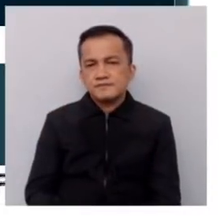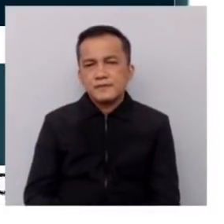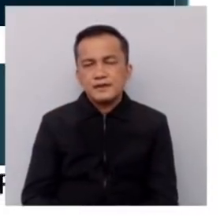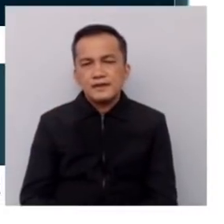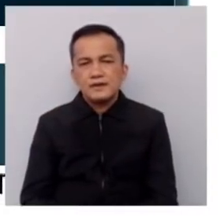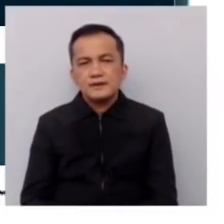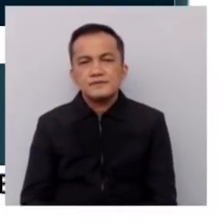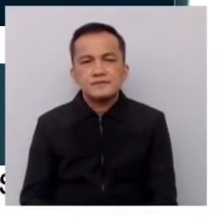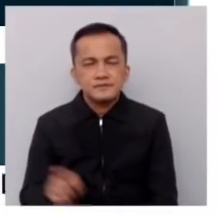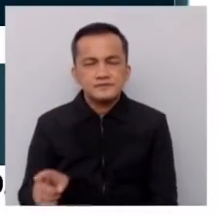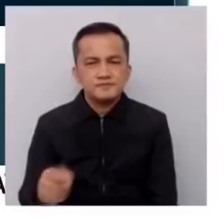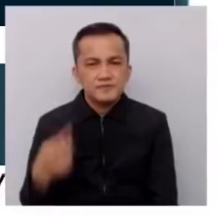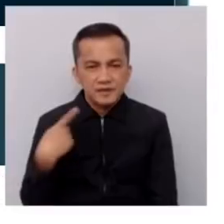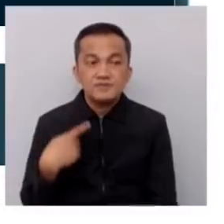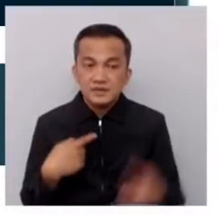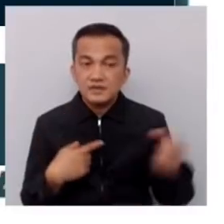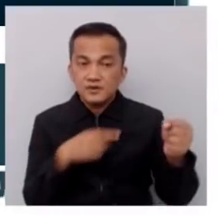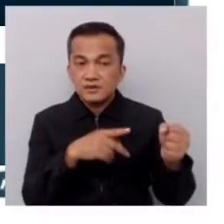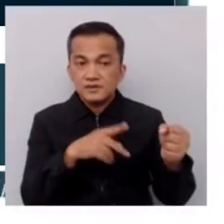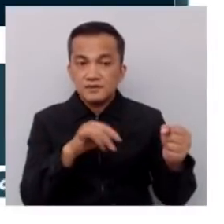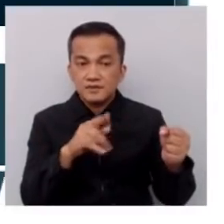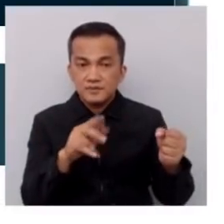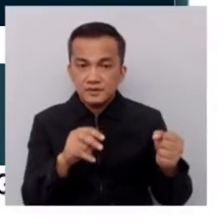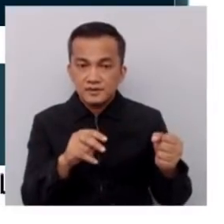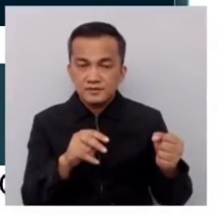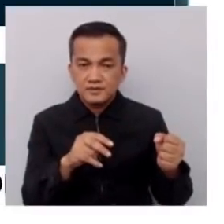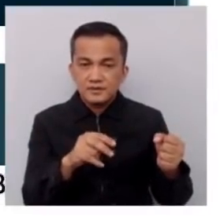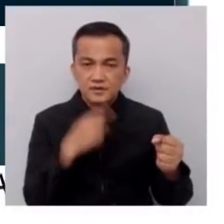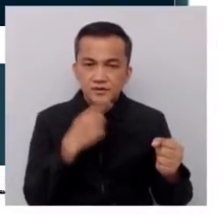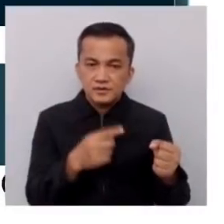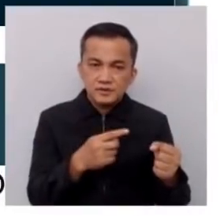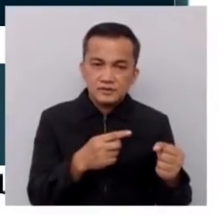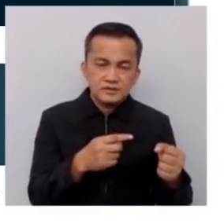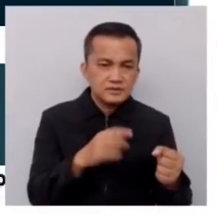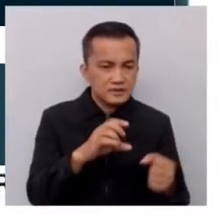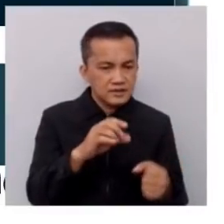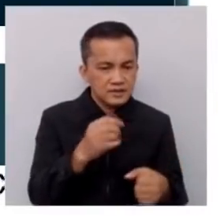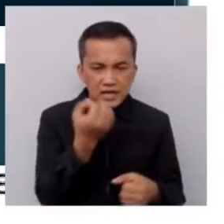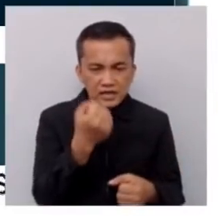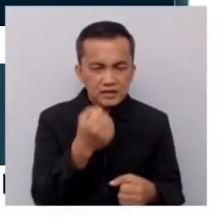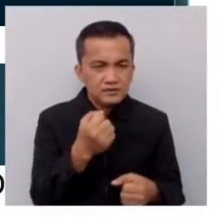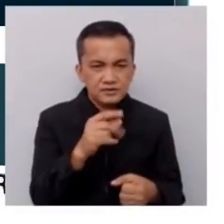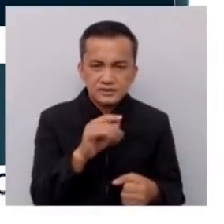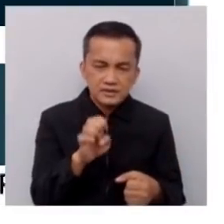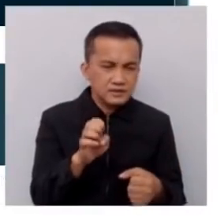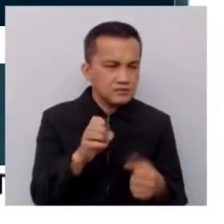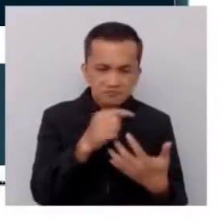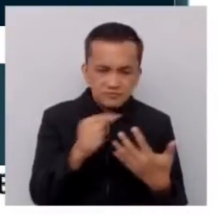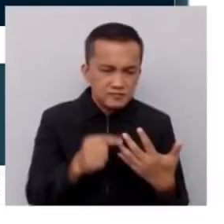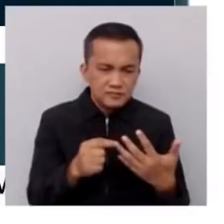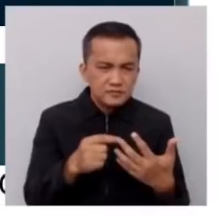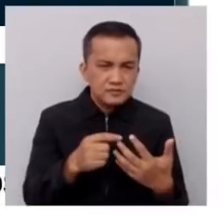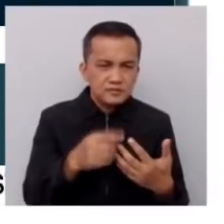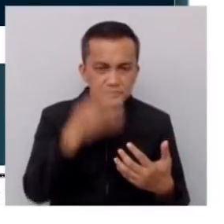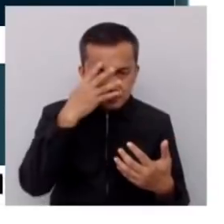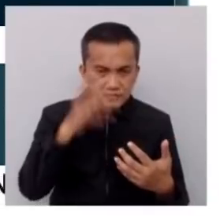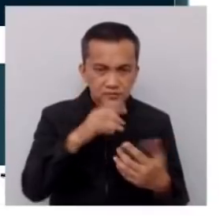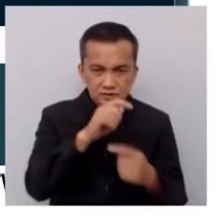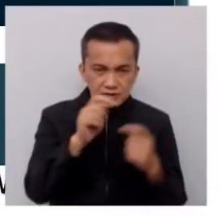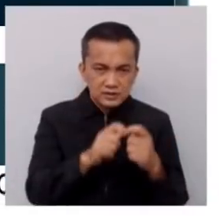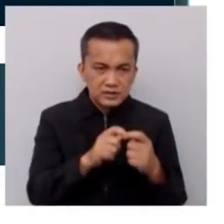merong silang pinangahawakan kay Jovito Palparan. Either it's a carrot or it's a stick. Is his safety at stake? We don't know exactly the